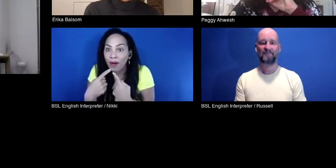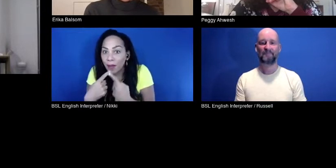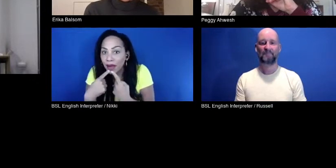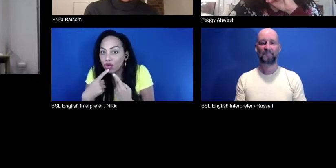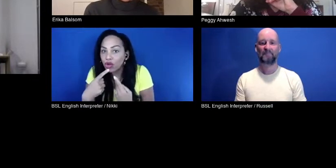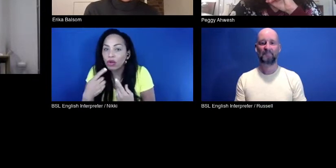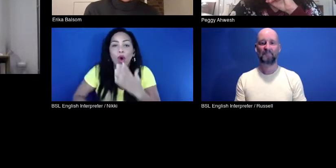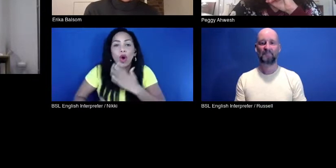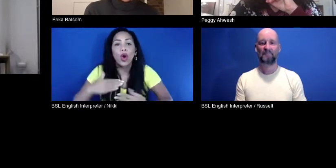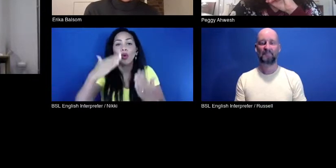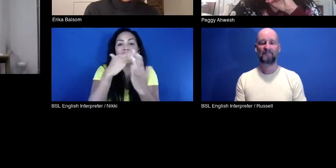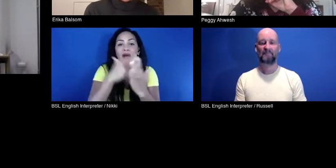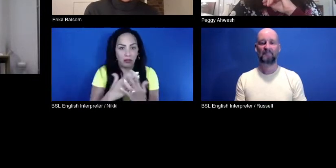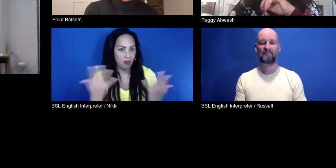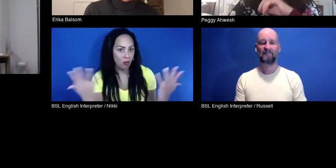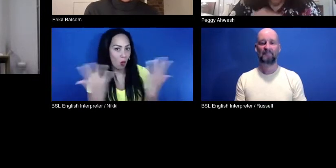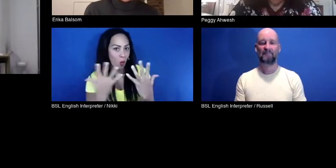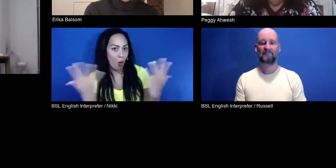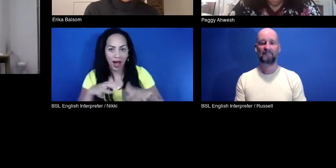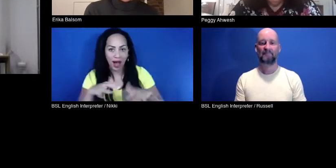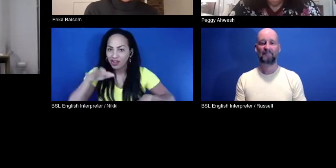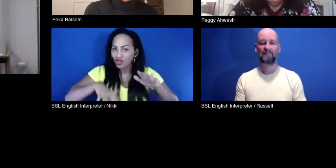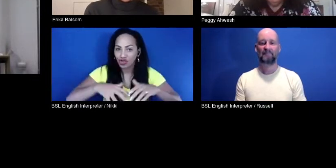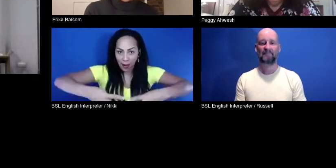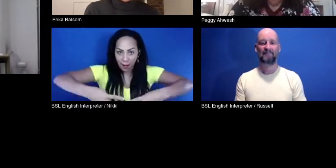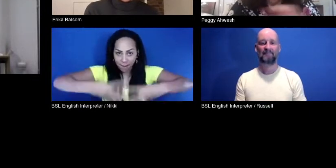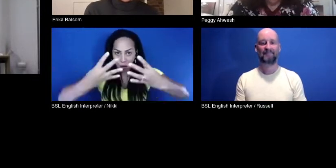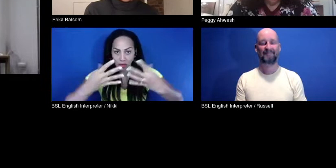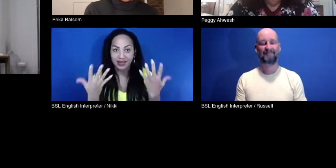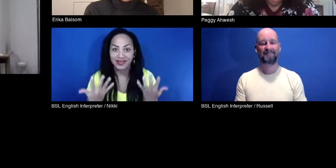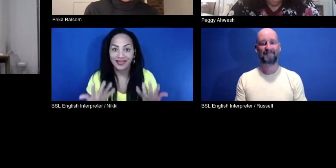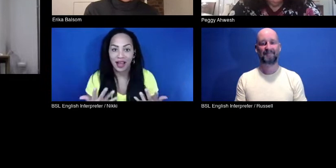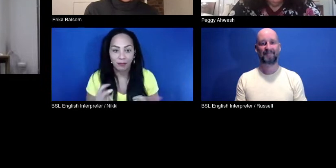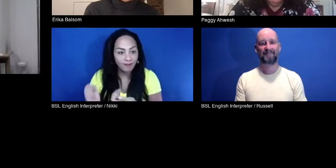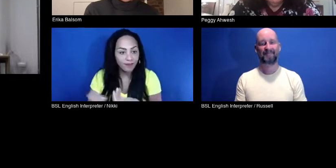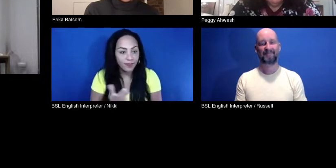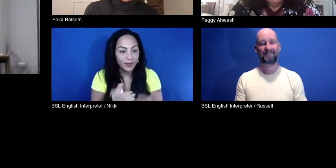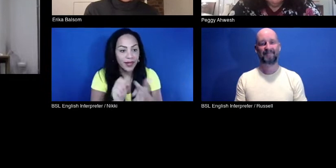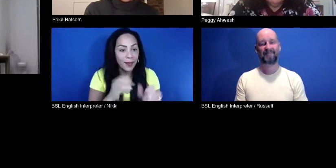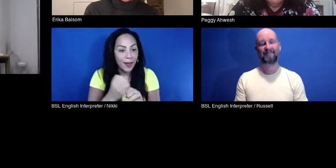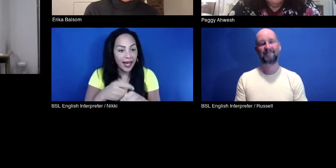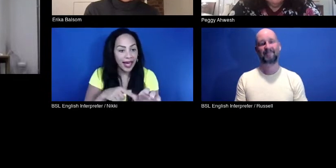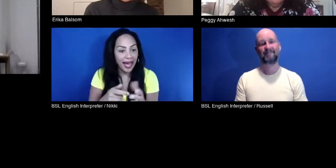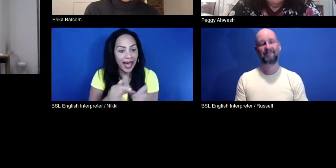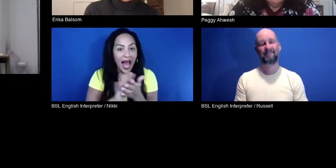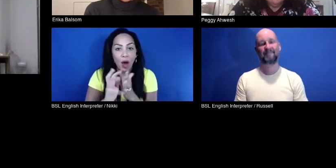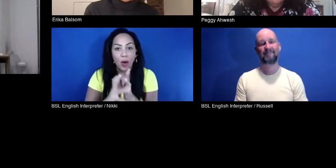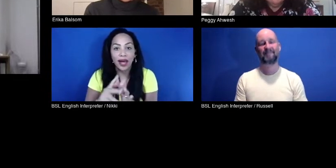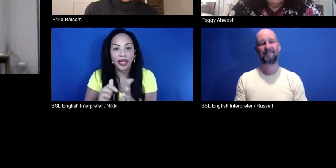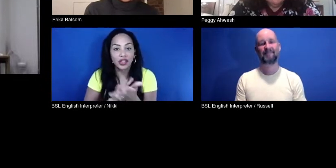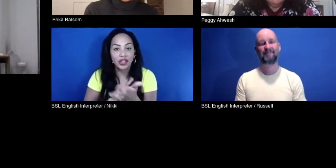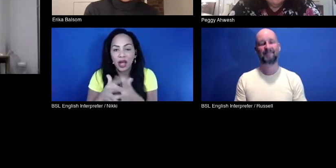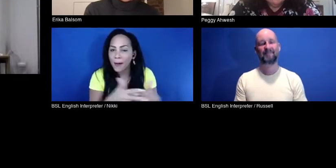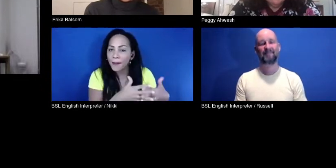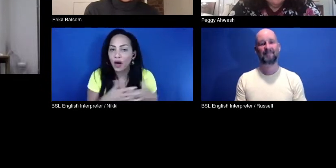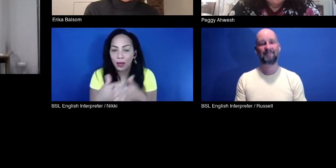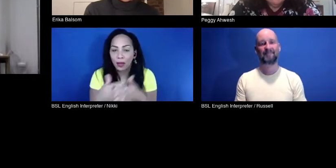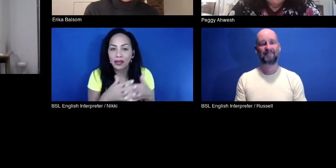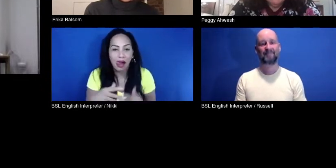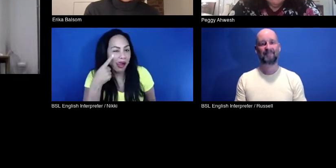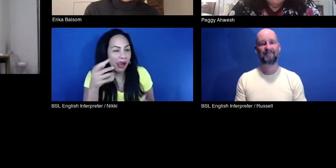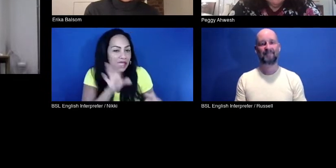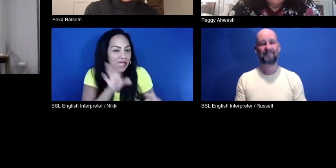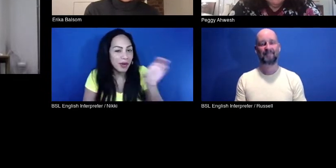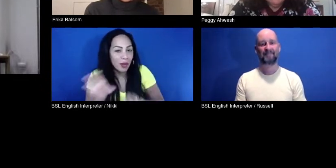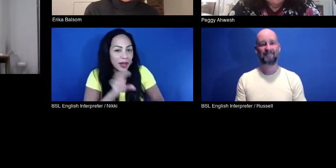now. And so to introduce our guests, Peggy Ahwesh is an American experimental filmmaker and video